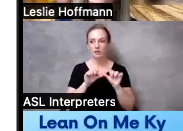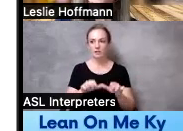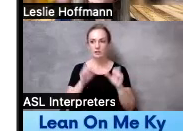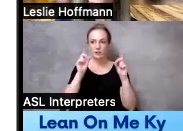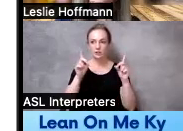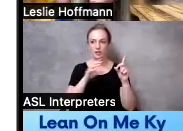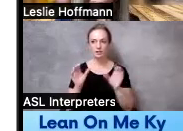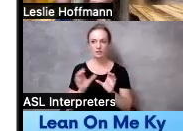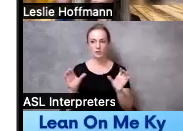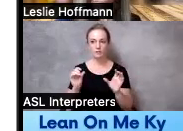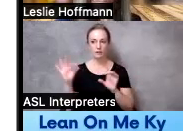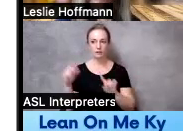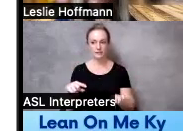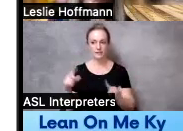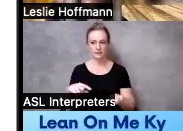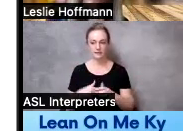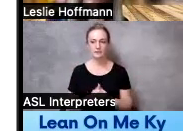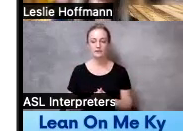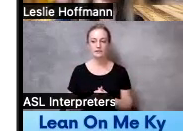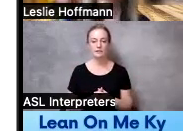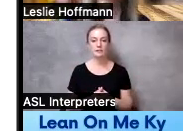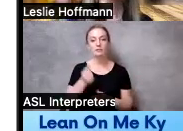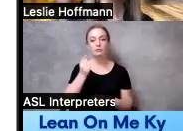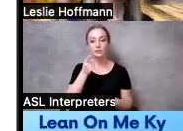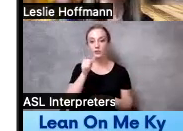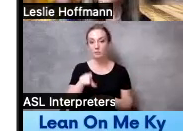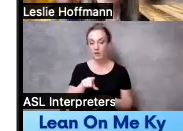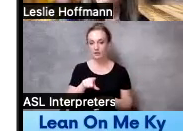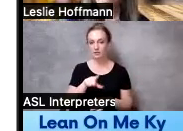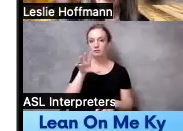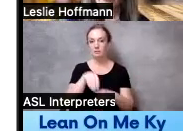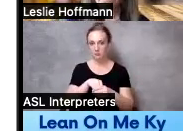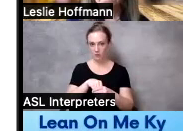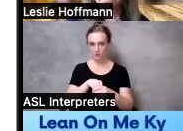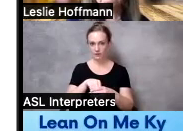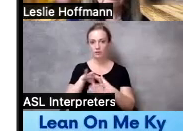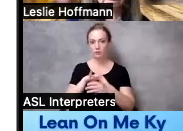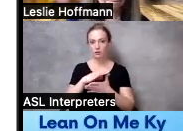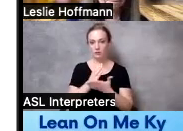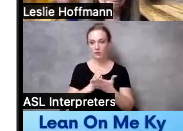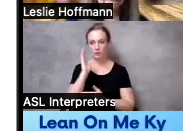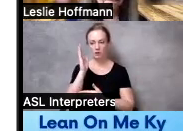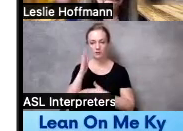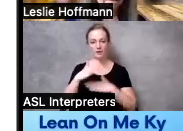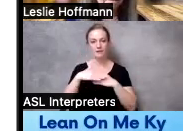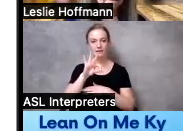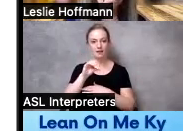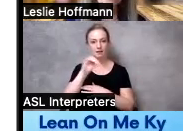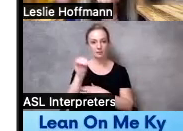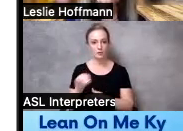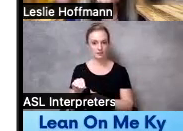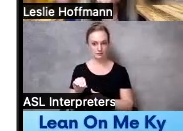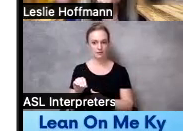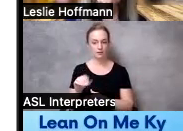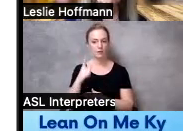and certificates of attendance. You must be in the content portion of the webinar for at least 90% of the session to